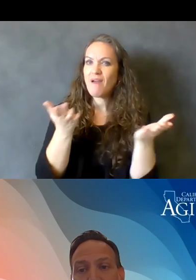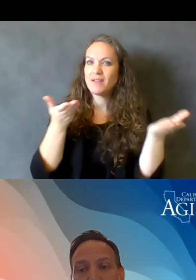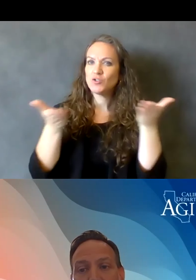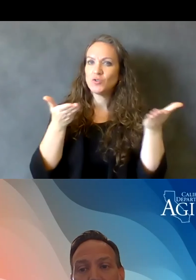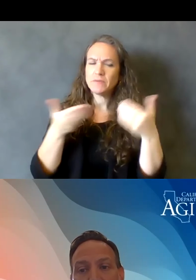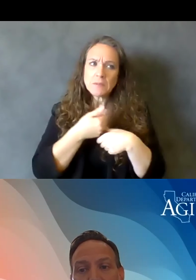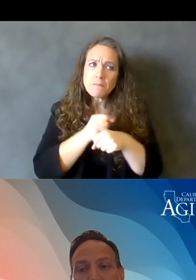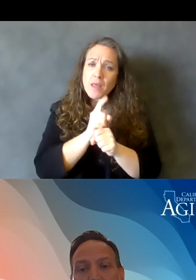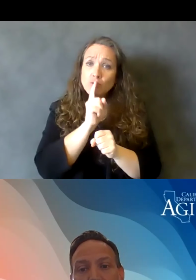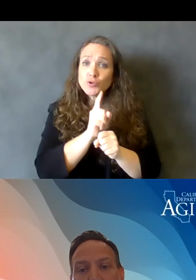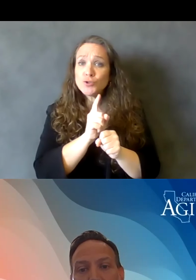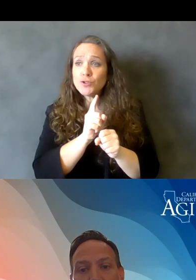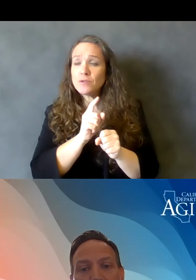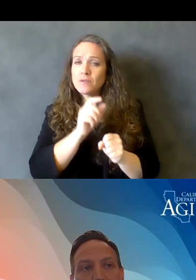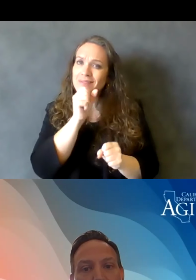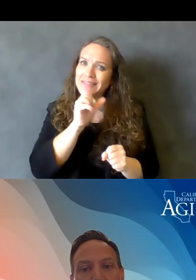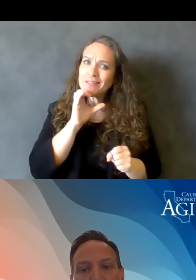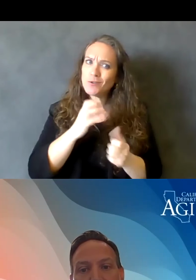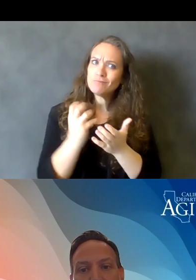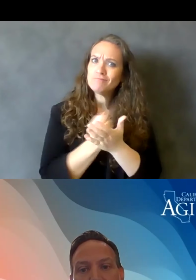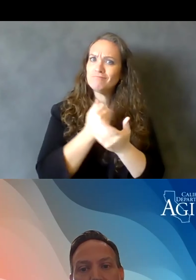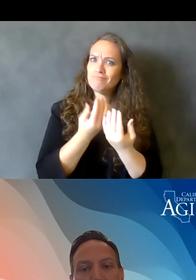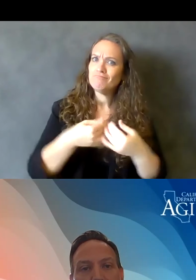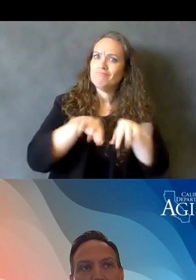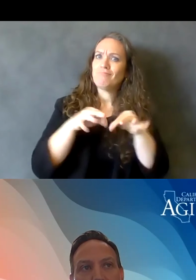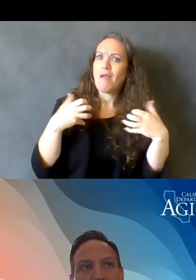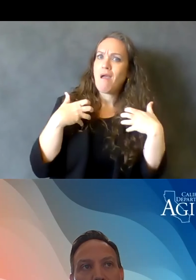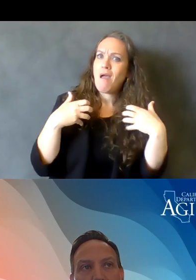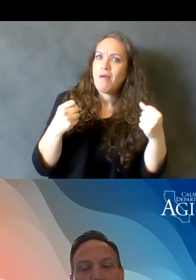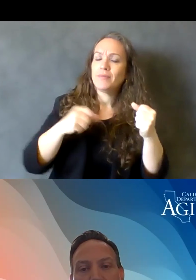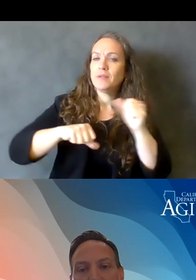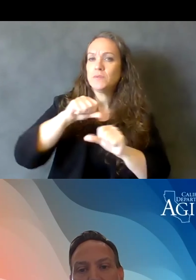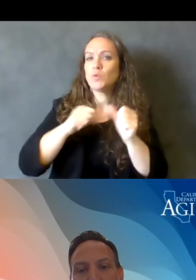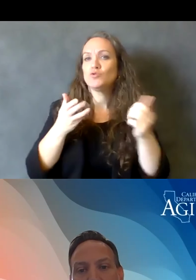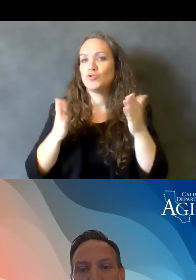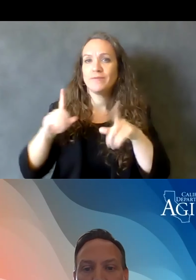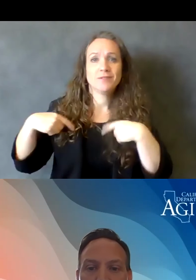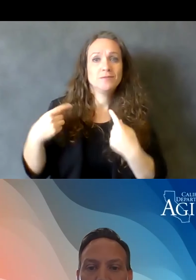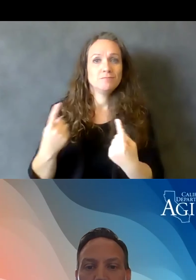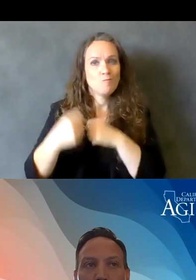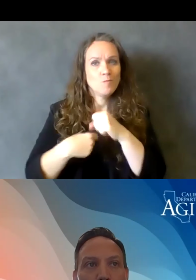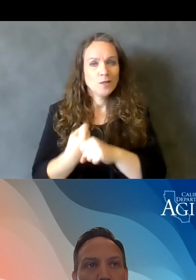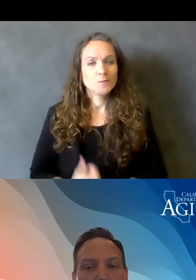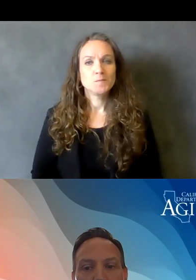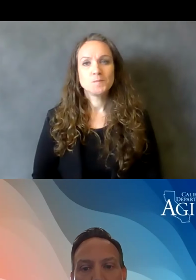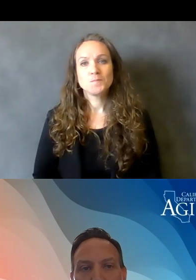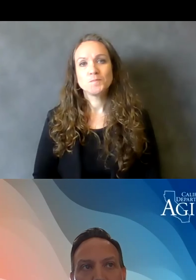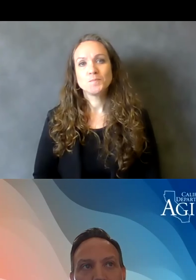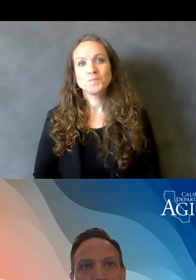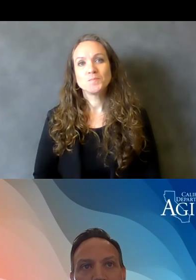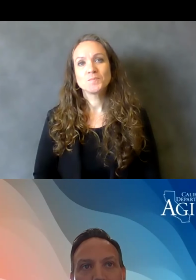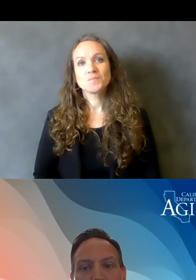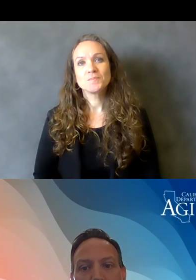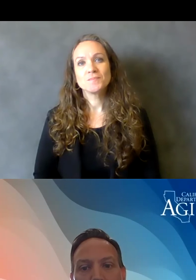older adults do receive critical health and social services during the course of the pandemic. Okay, next